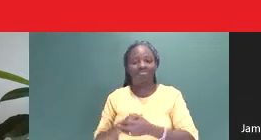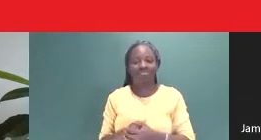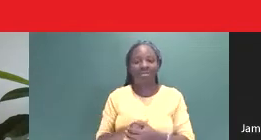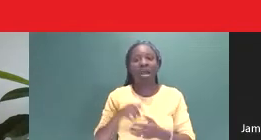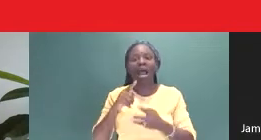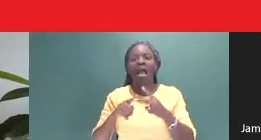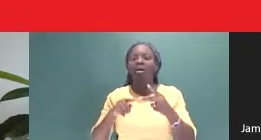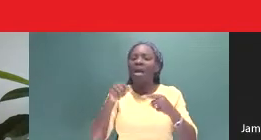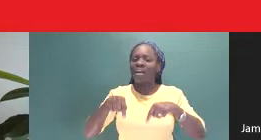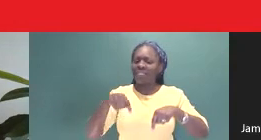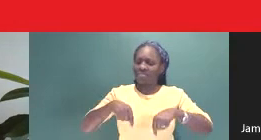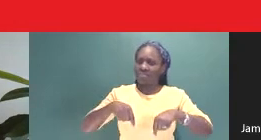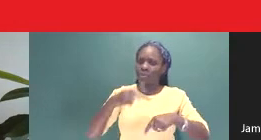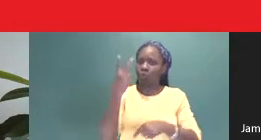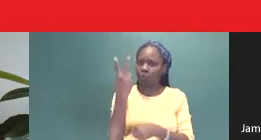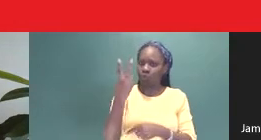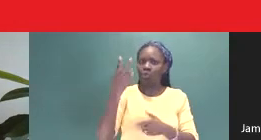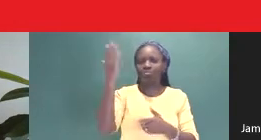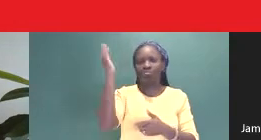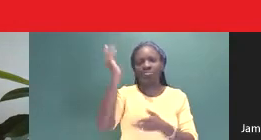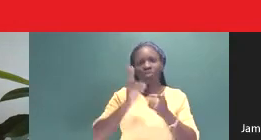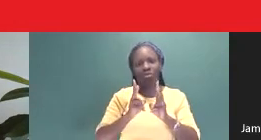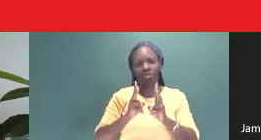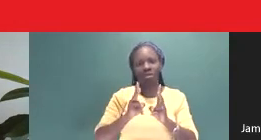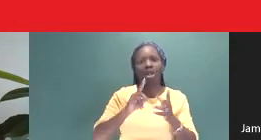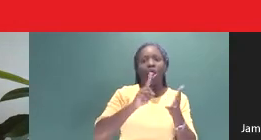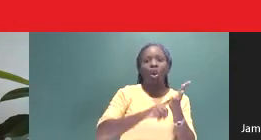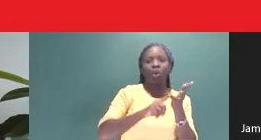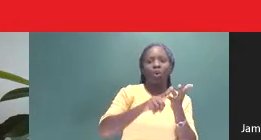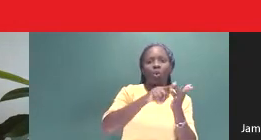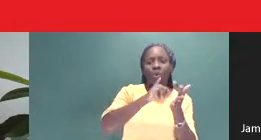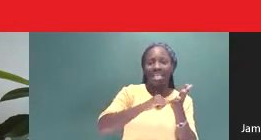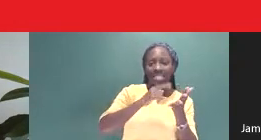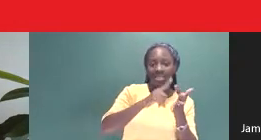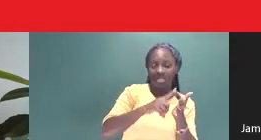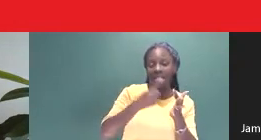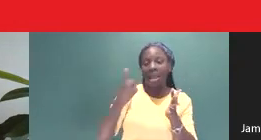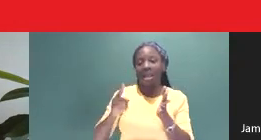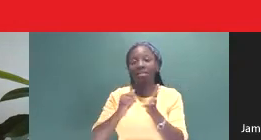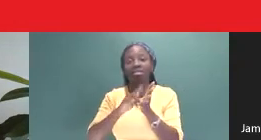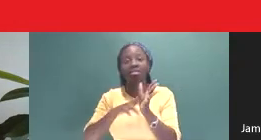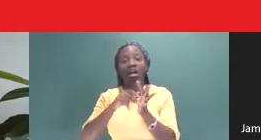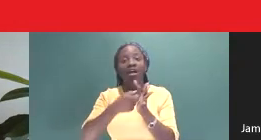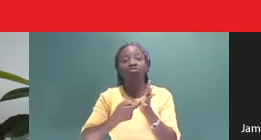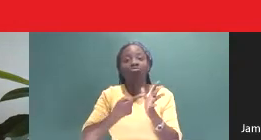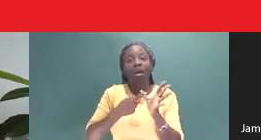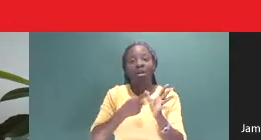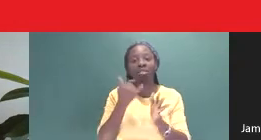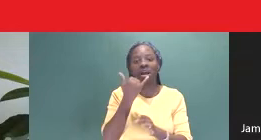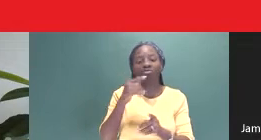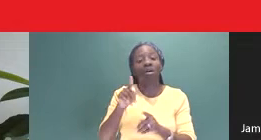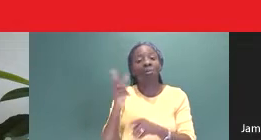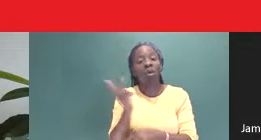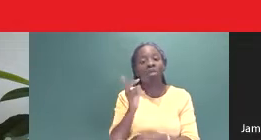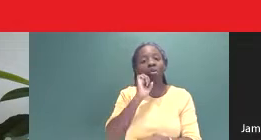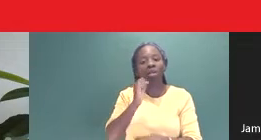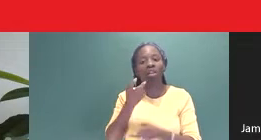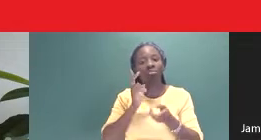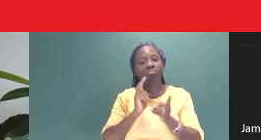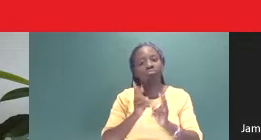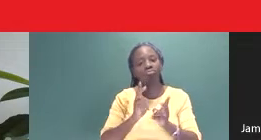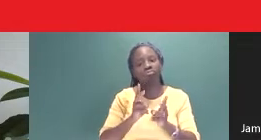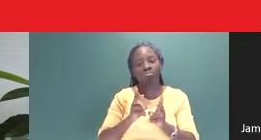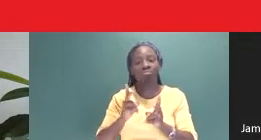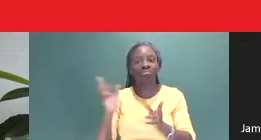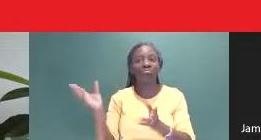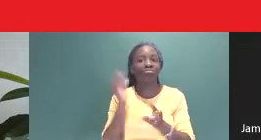sign language interpreters, Louise and Sandra, who will take turns to sign the talk. So if